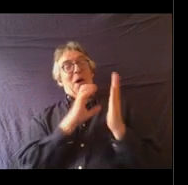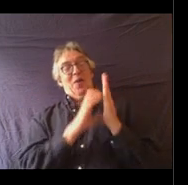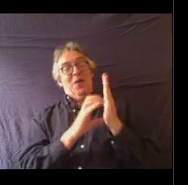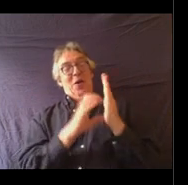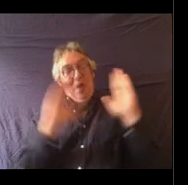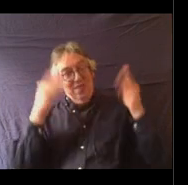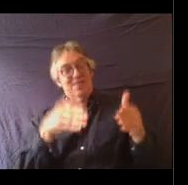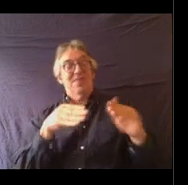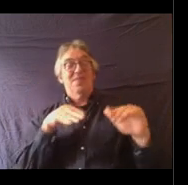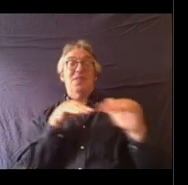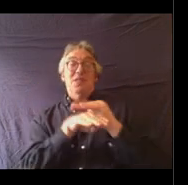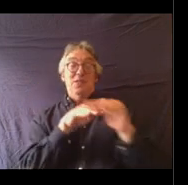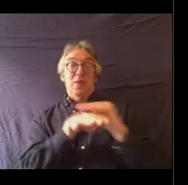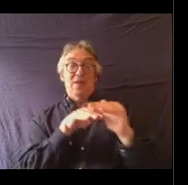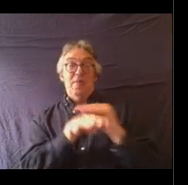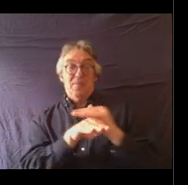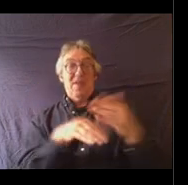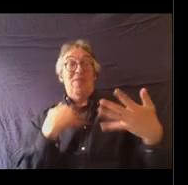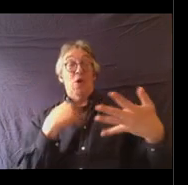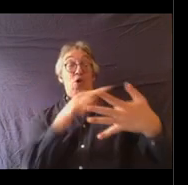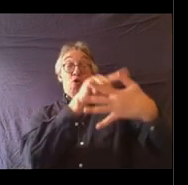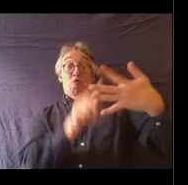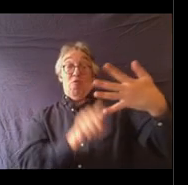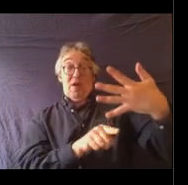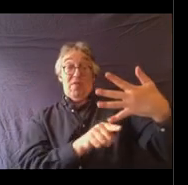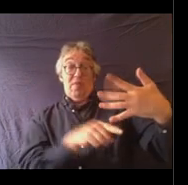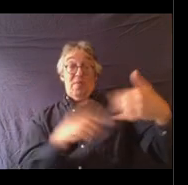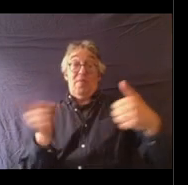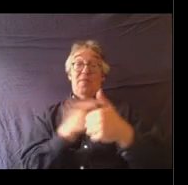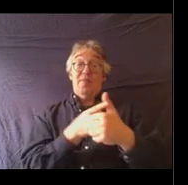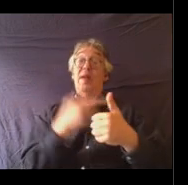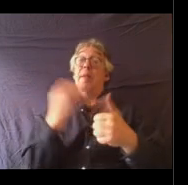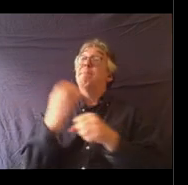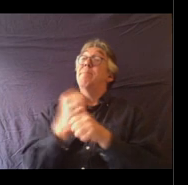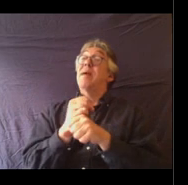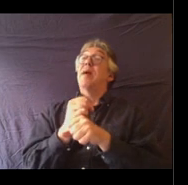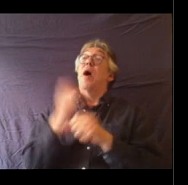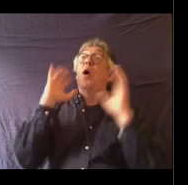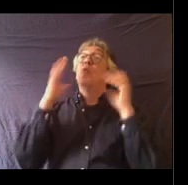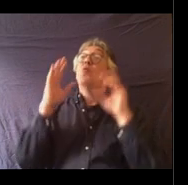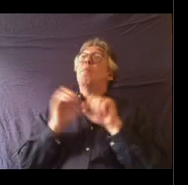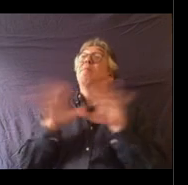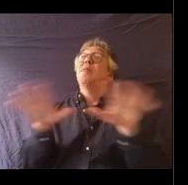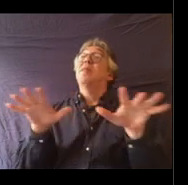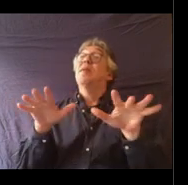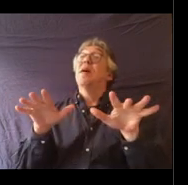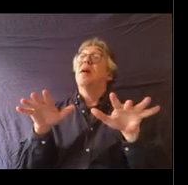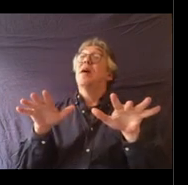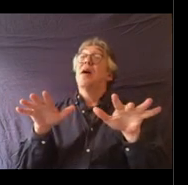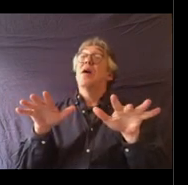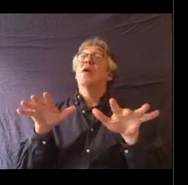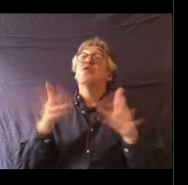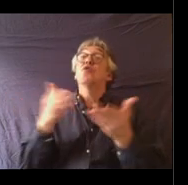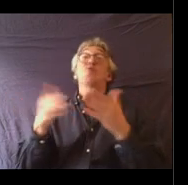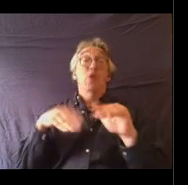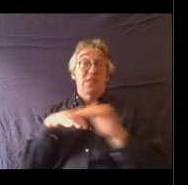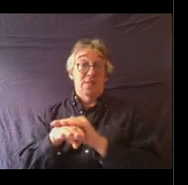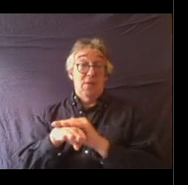accessibility. These five provisions are making the audiovisual services accessible, reporting on progress